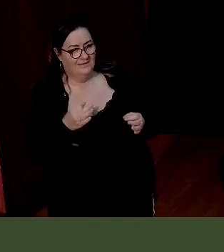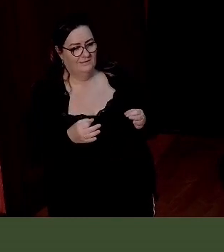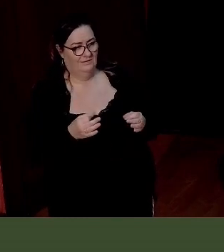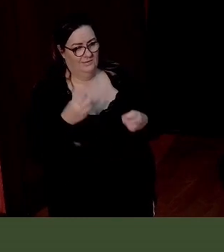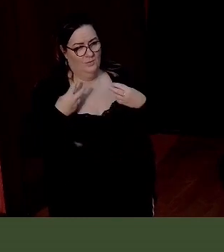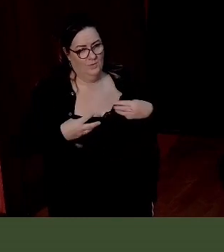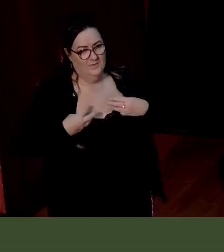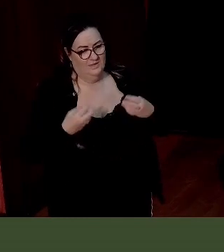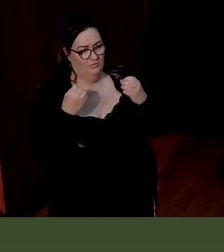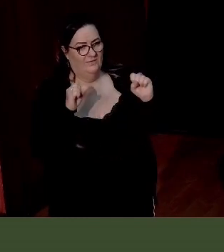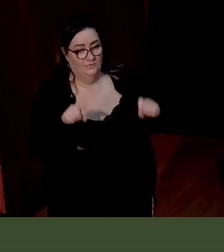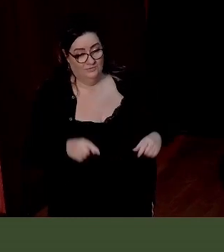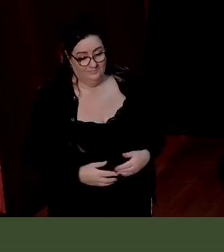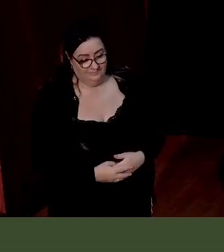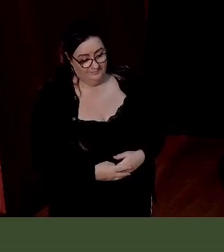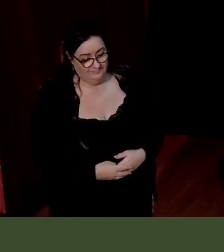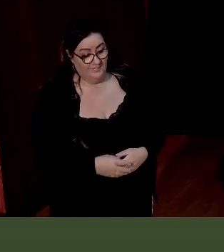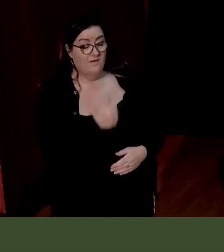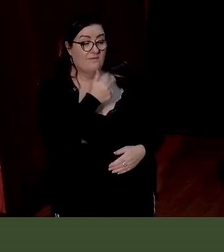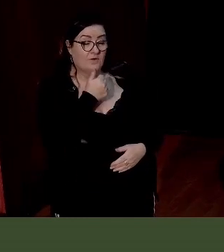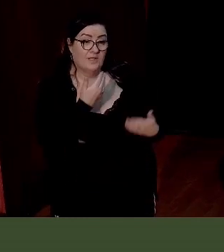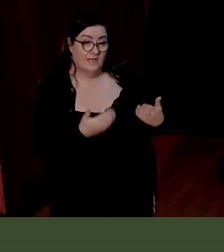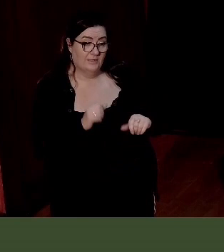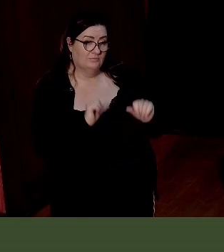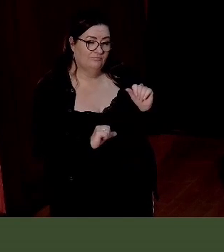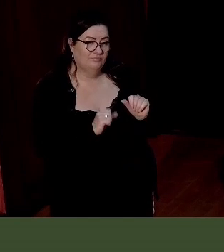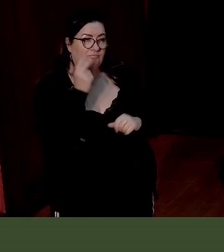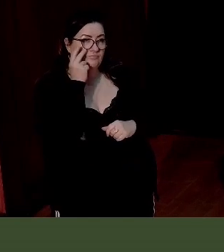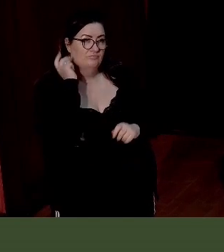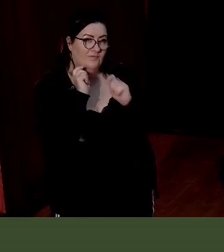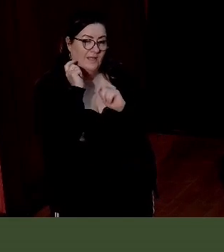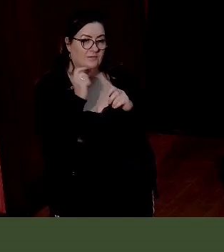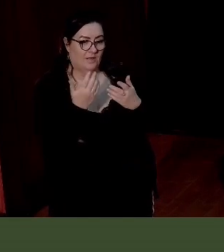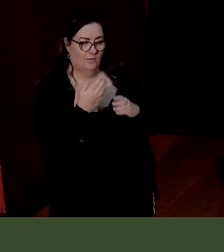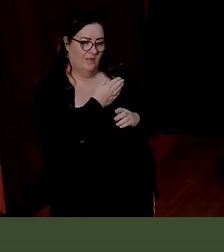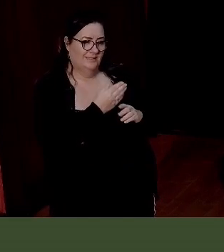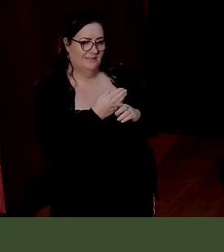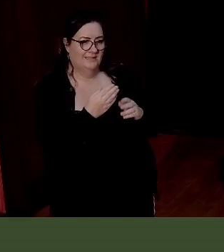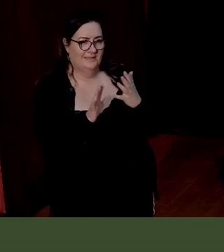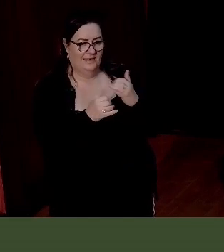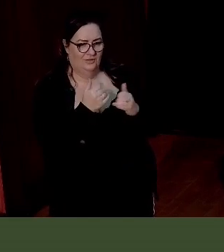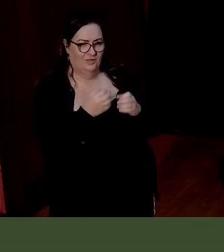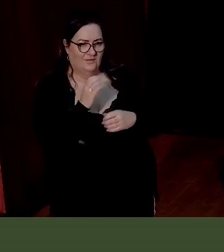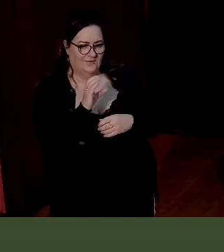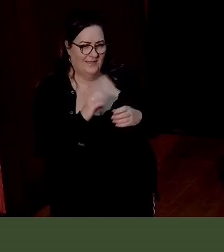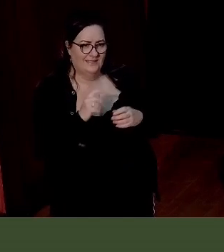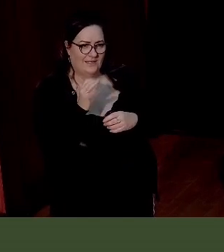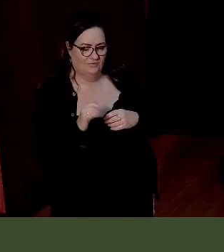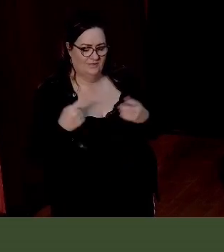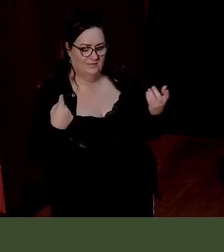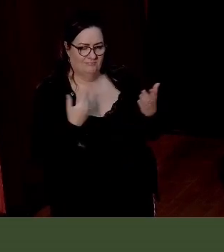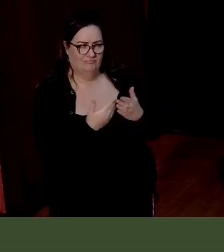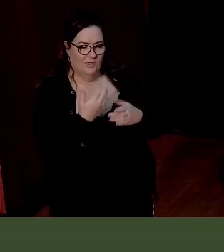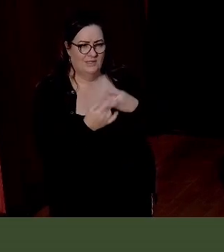suffrage and revolutionary women. Firstly, I wish to make a brief reflection on how this decade of centenaries has impacted on both the